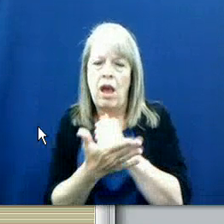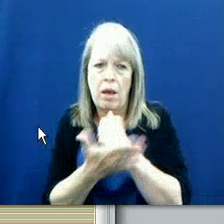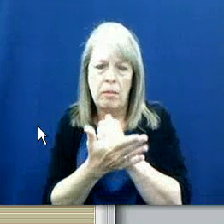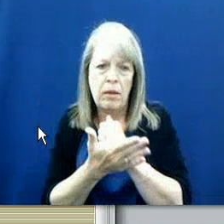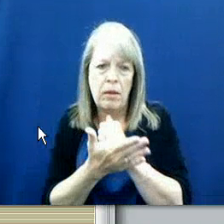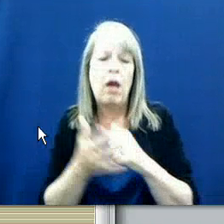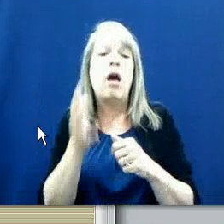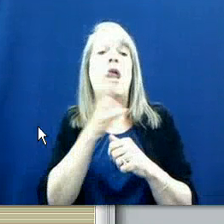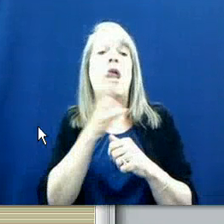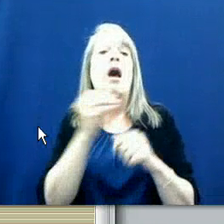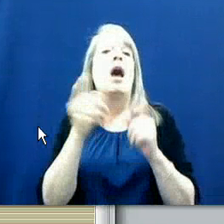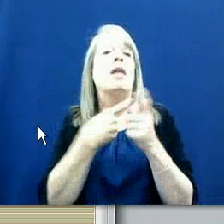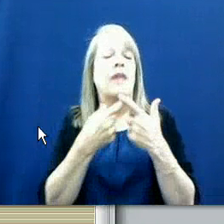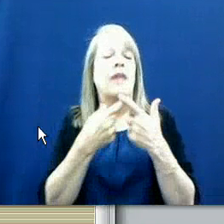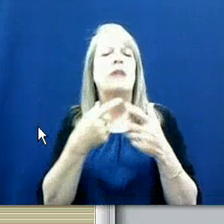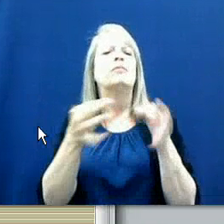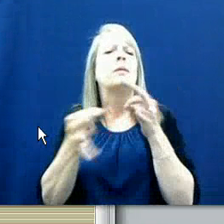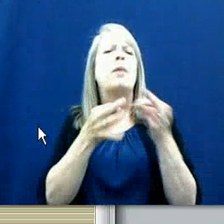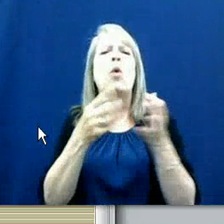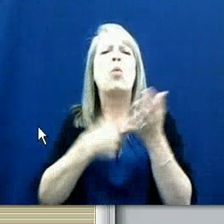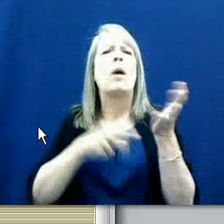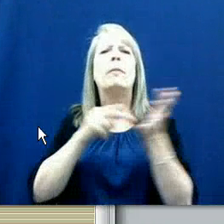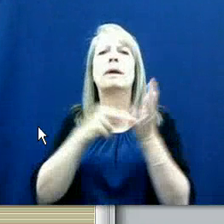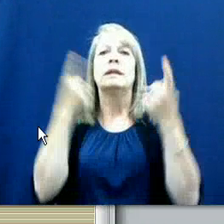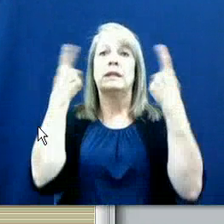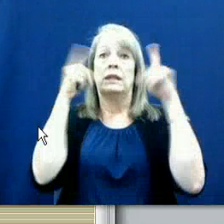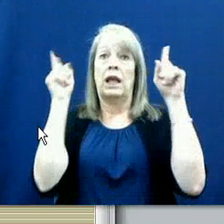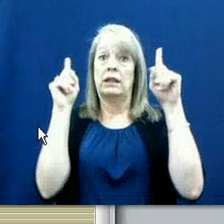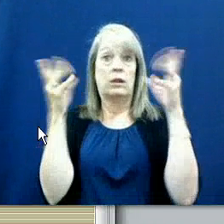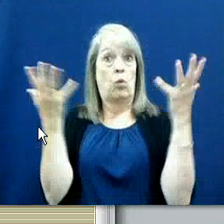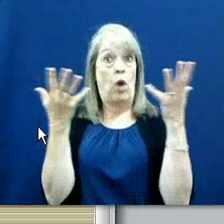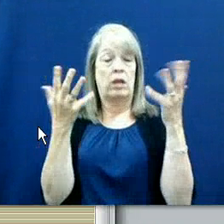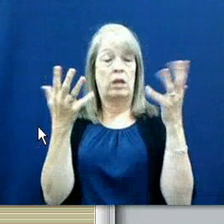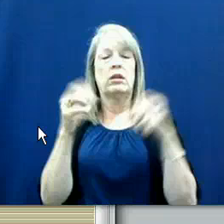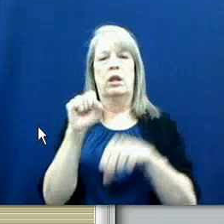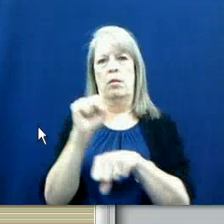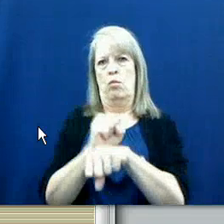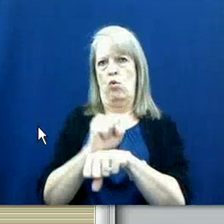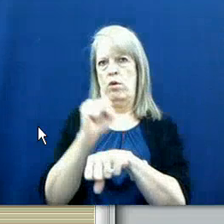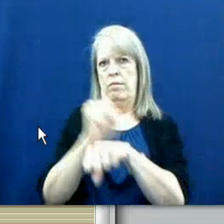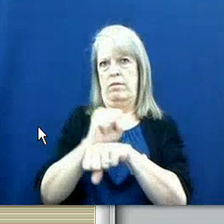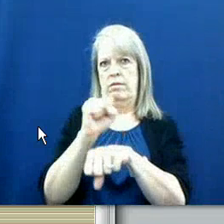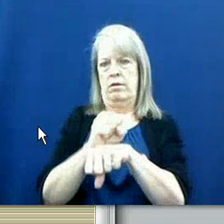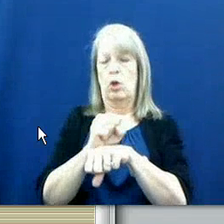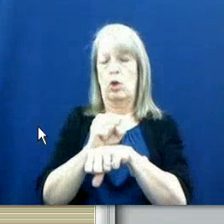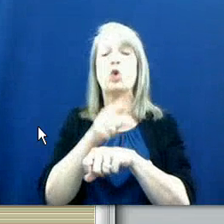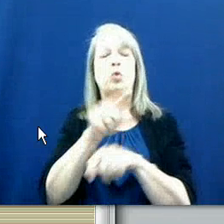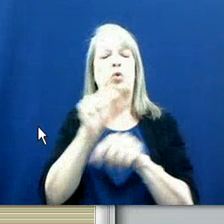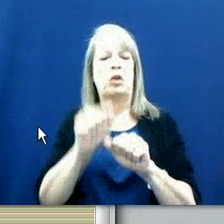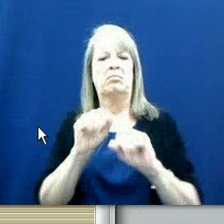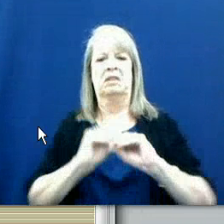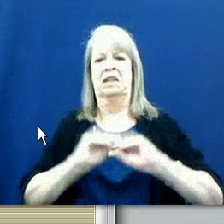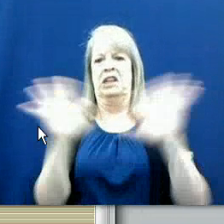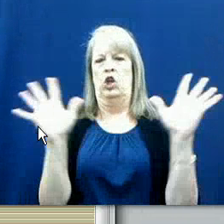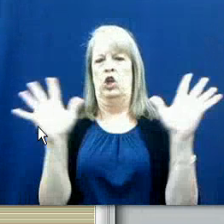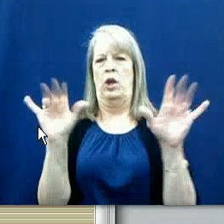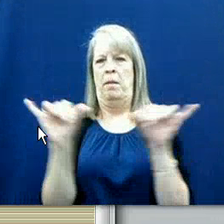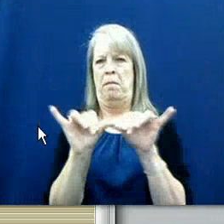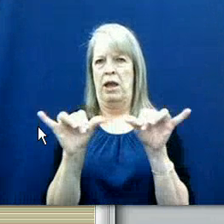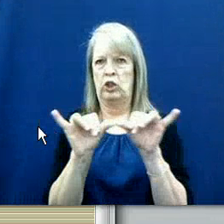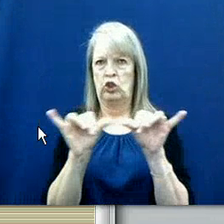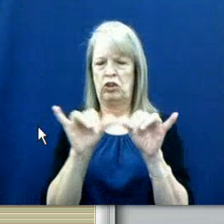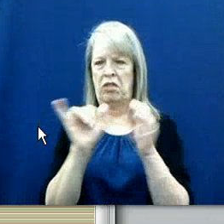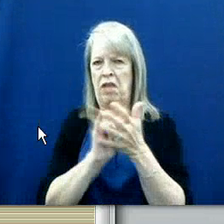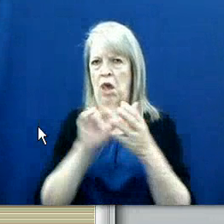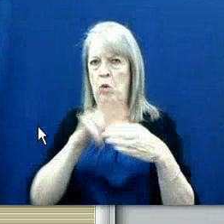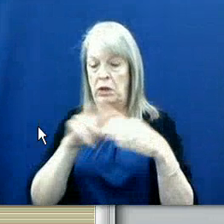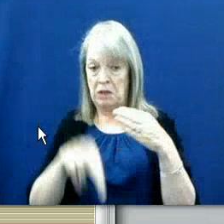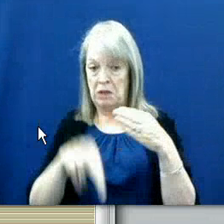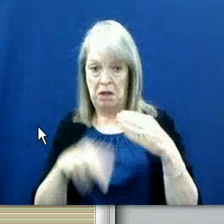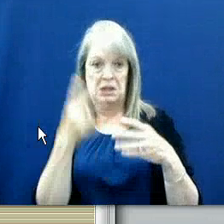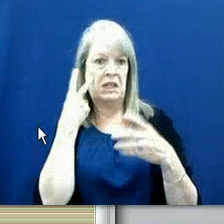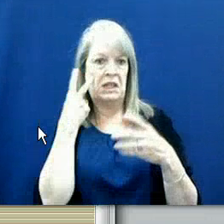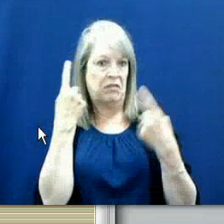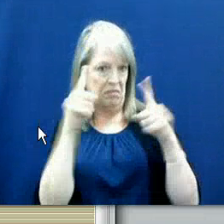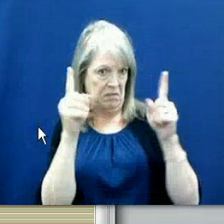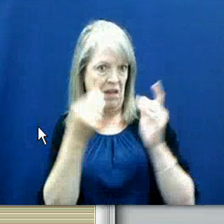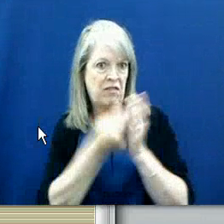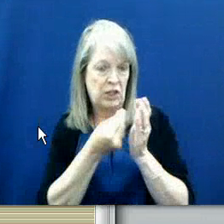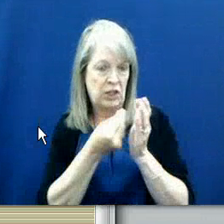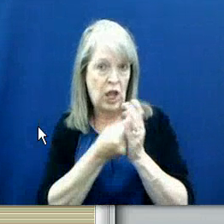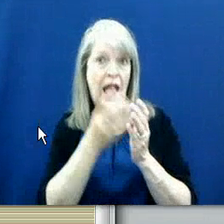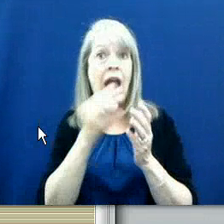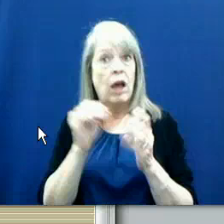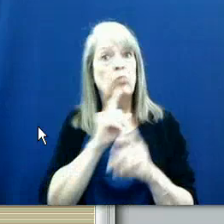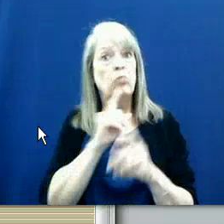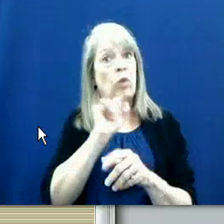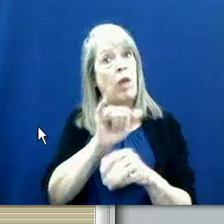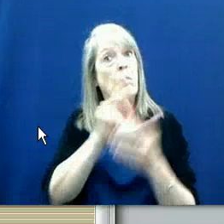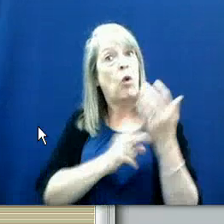of success, employment of those people. You could measure the results financially, and the program consistently made money for